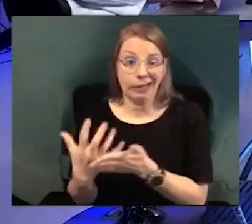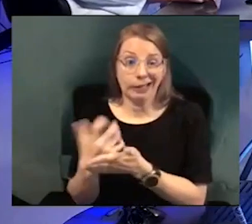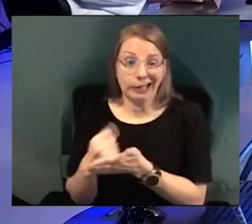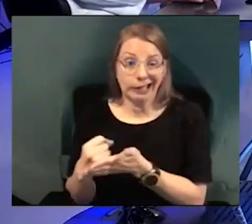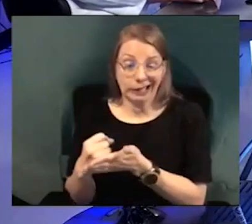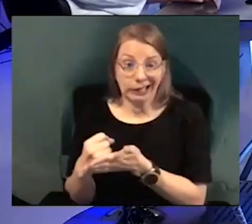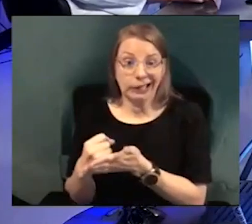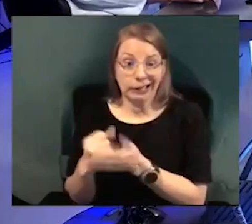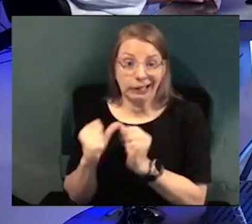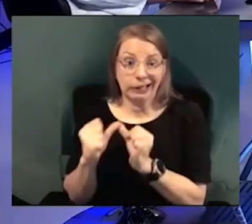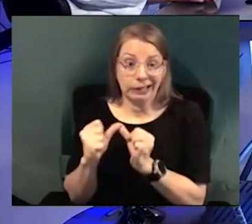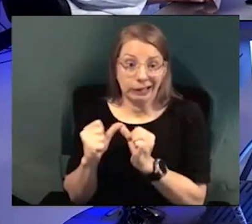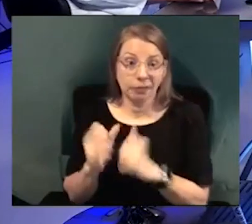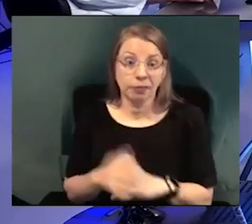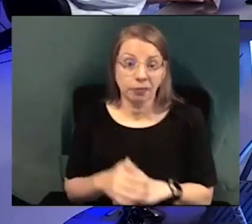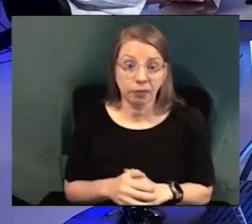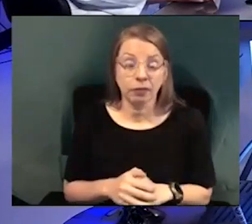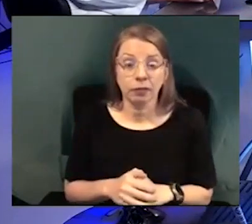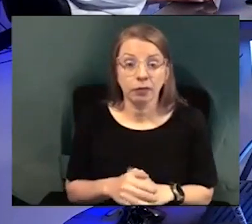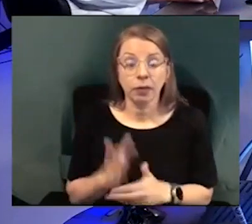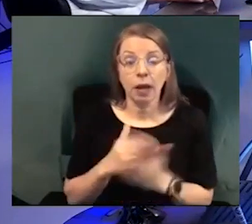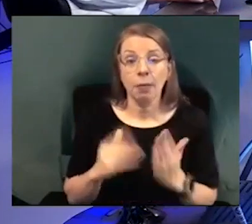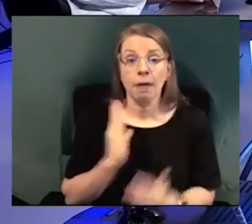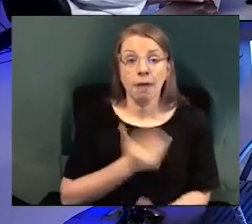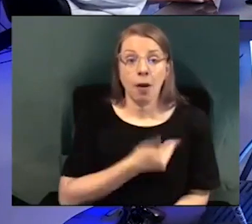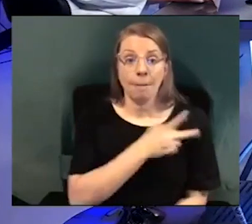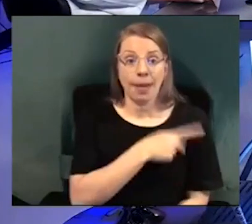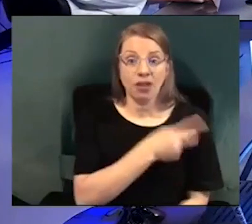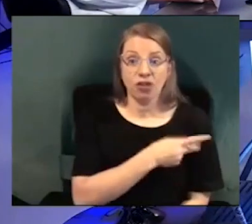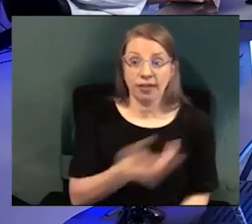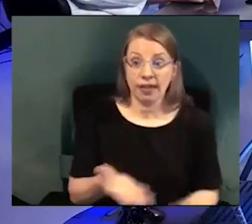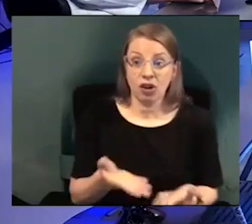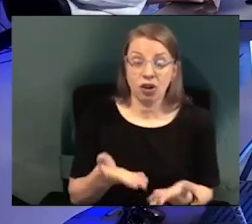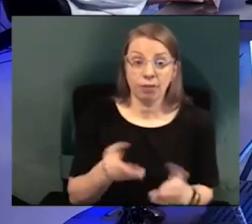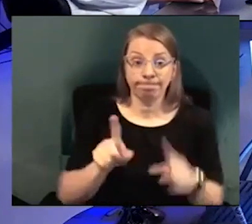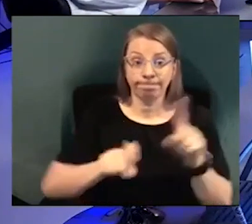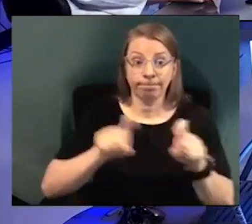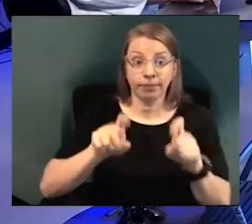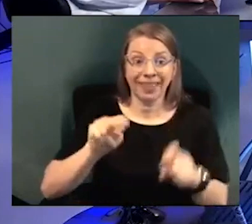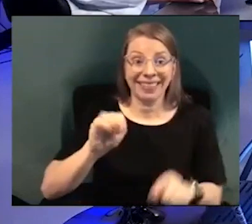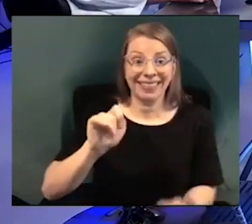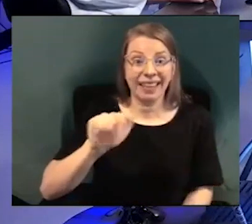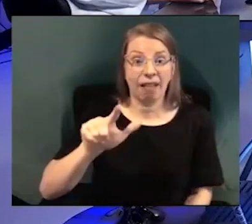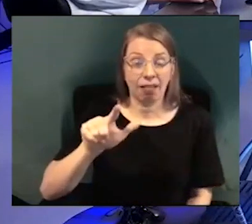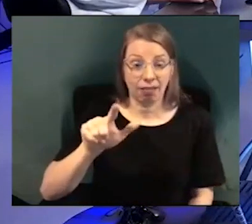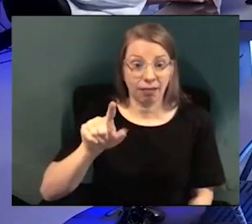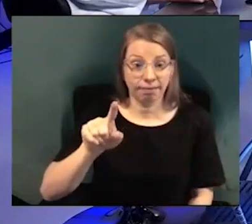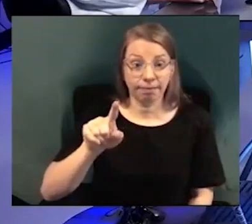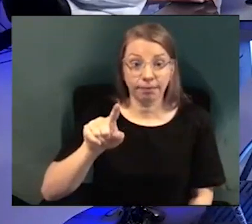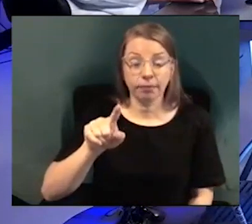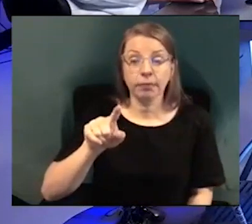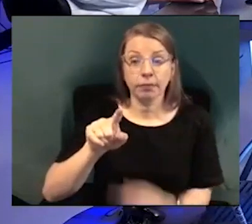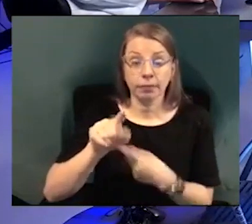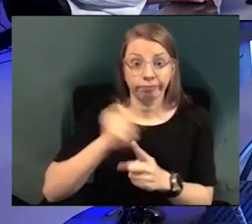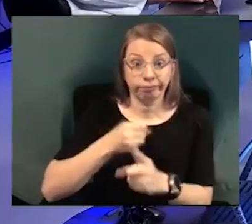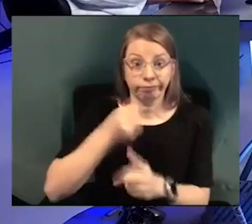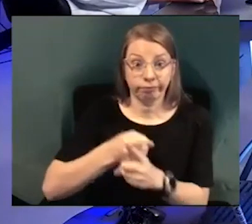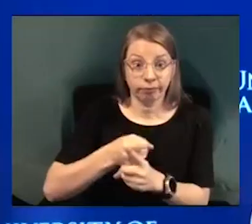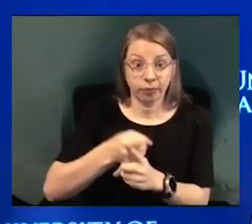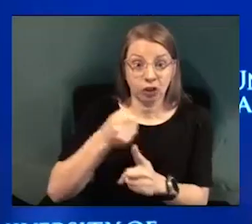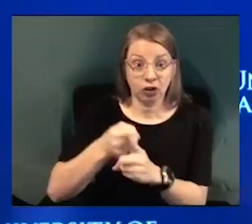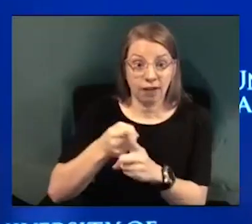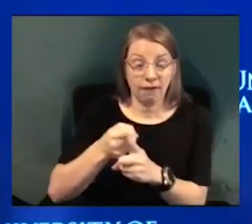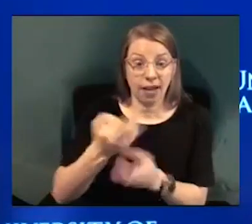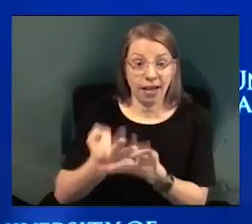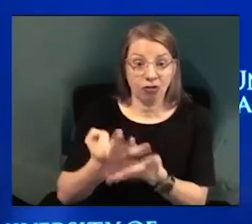put some of our patients through here, we should ask Neil about whether or not this has impacted him financially. And, you know, you